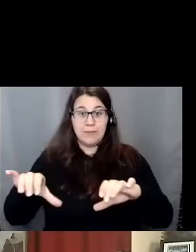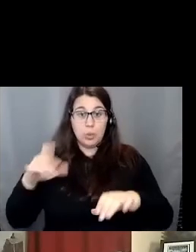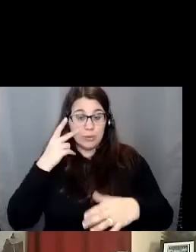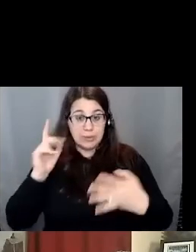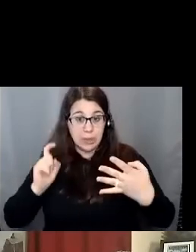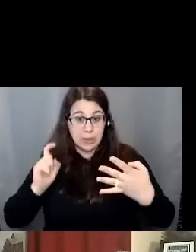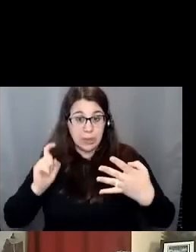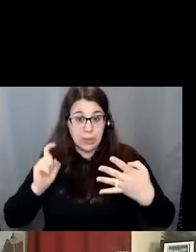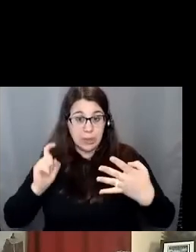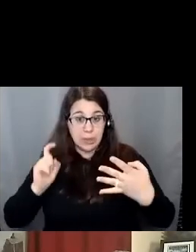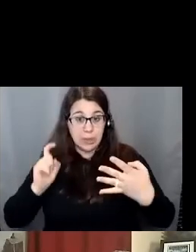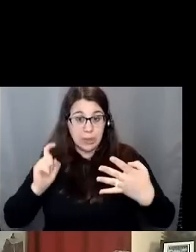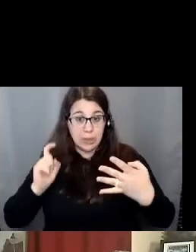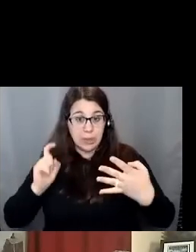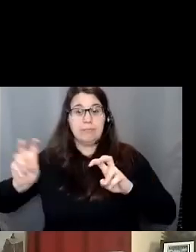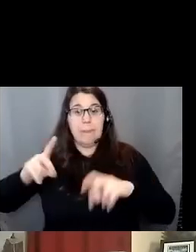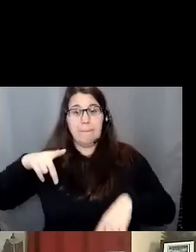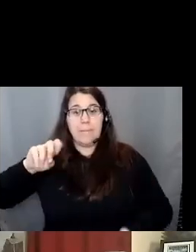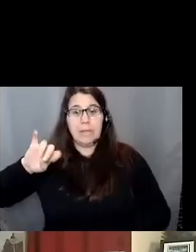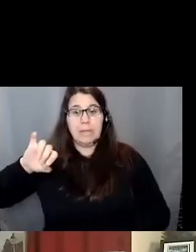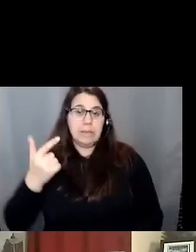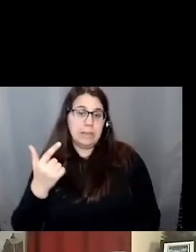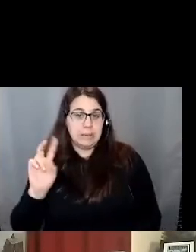contribution recorded and showing as pending.